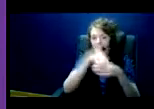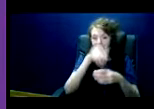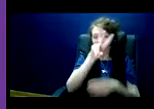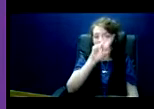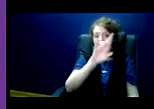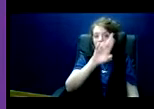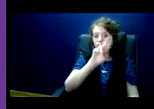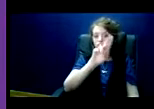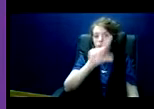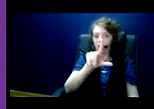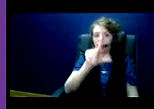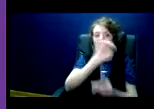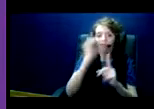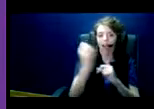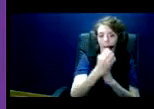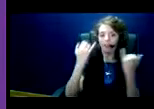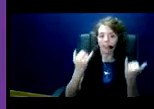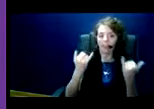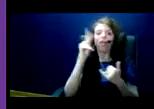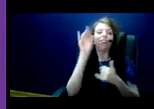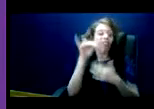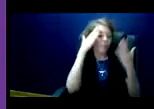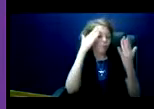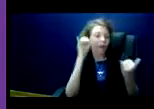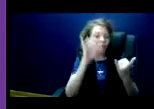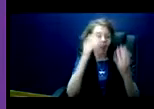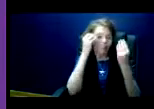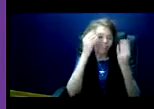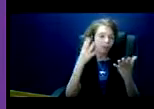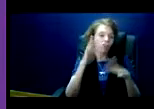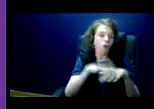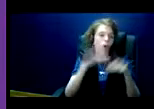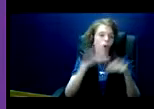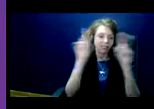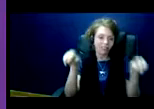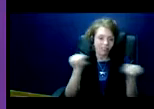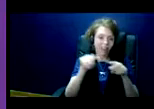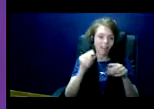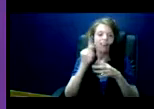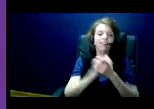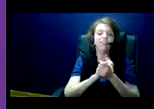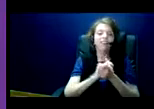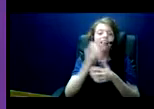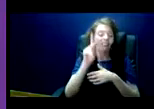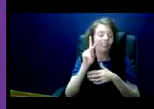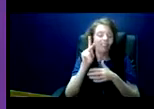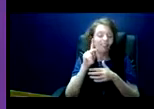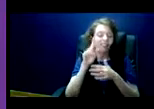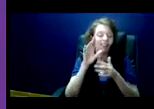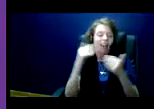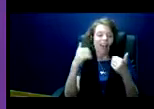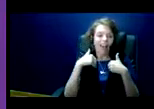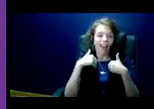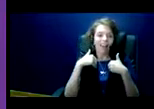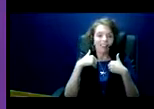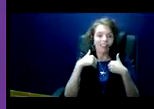environment. So that slide is all, that information is also repeated on the slide that is on screen, which has black text on a white